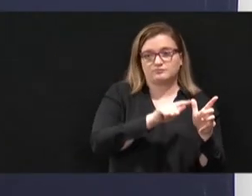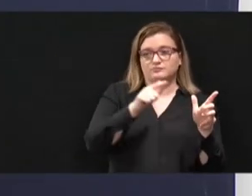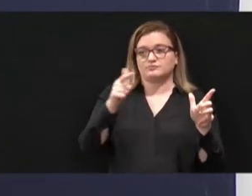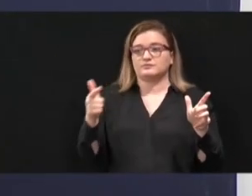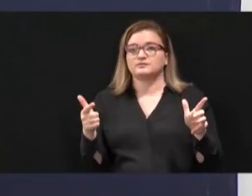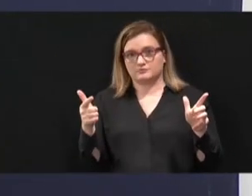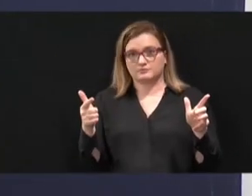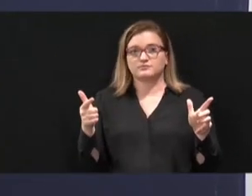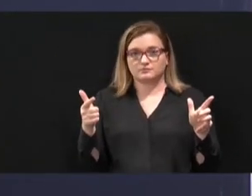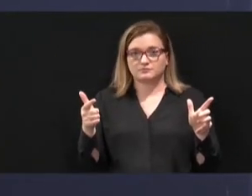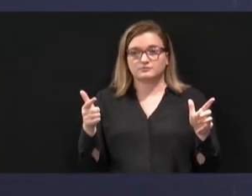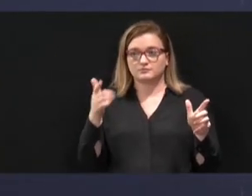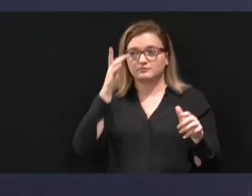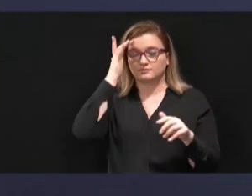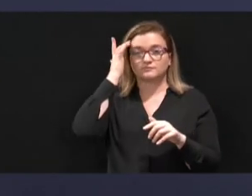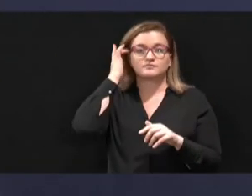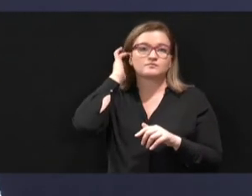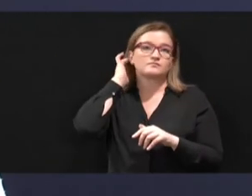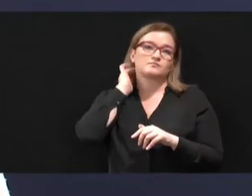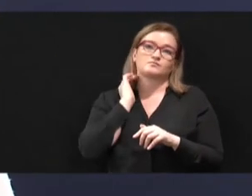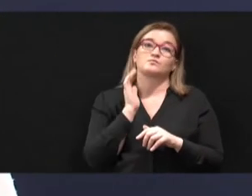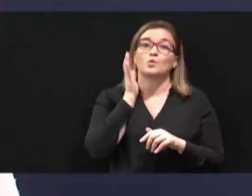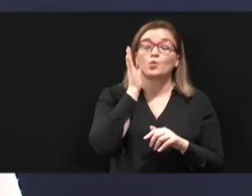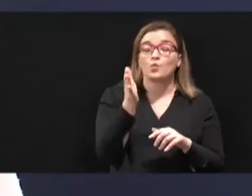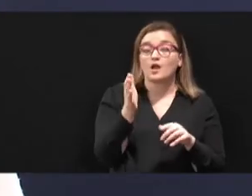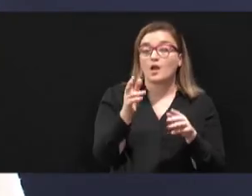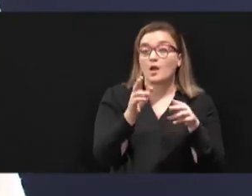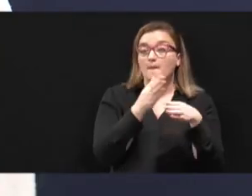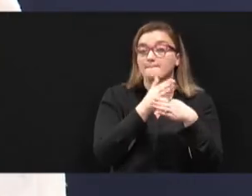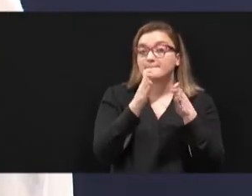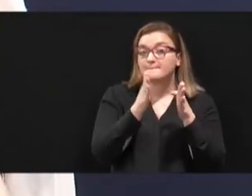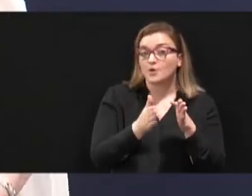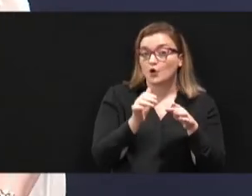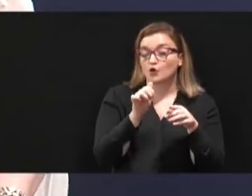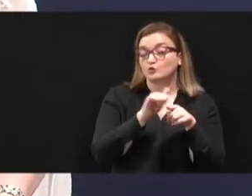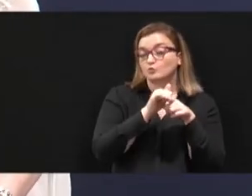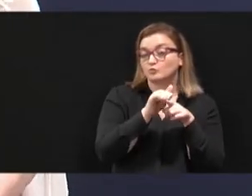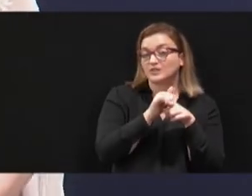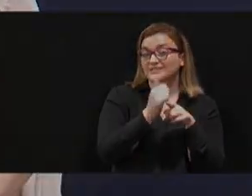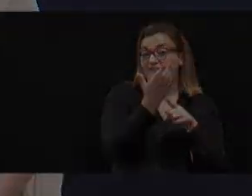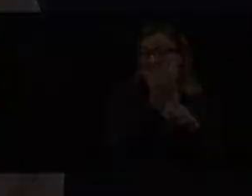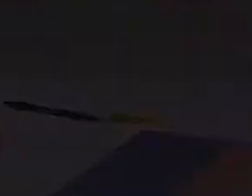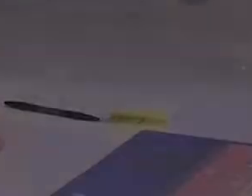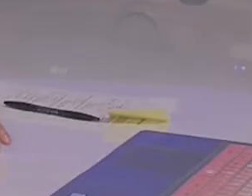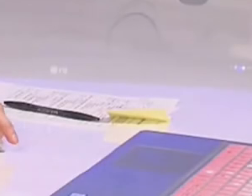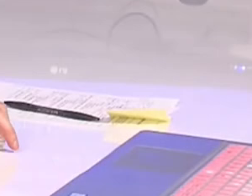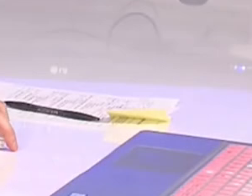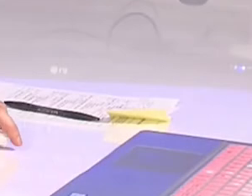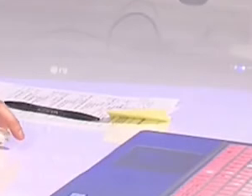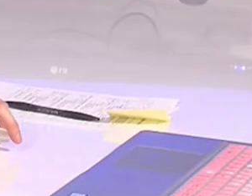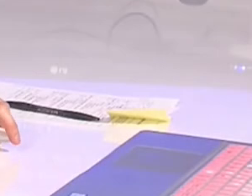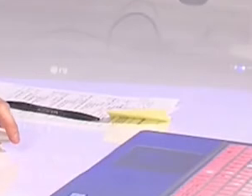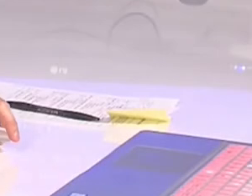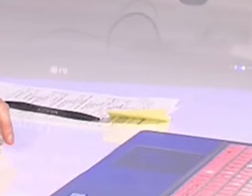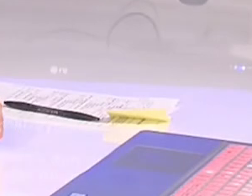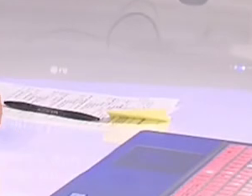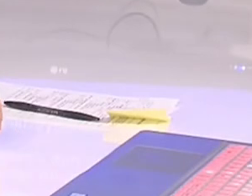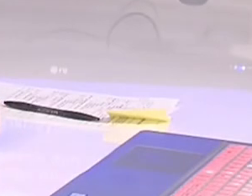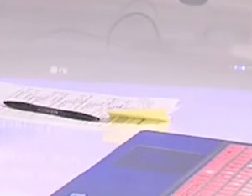partner practice for 15 minutes, and then we're going to have a 15-minute break. Okay, hey